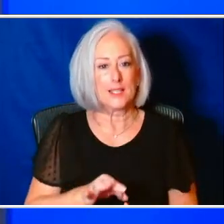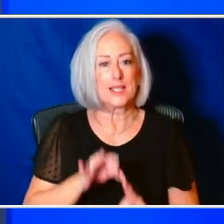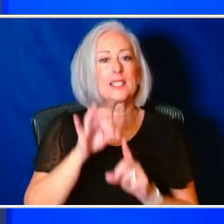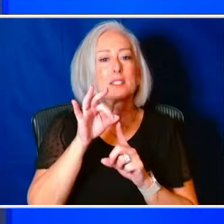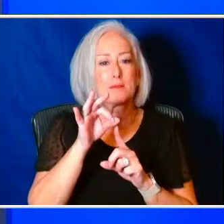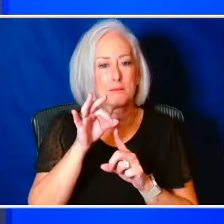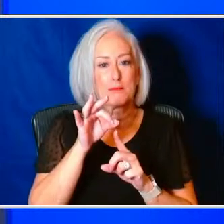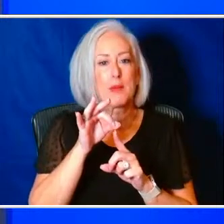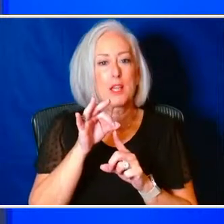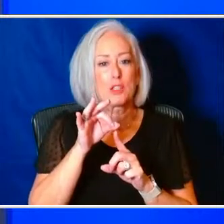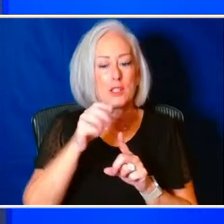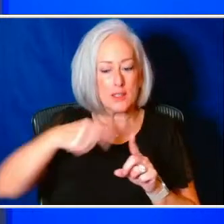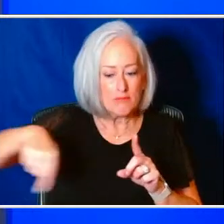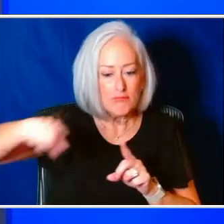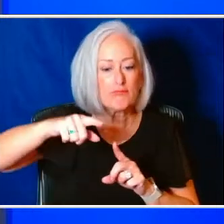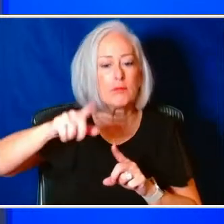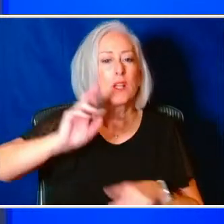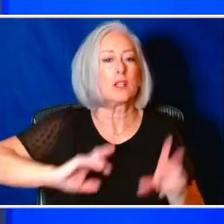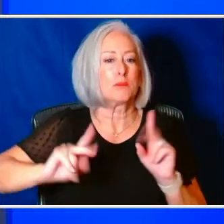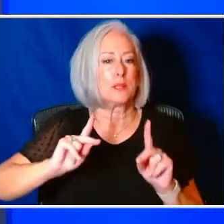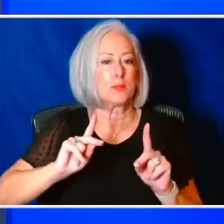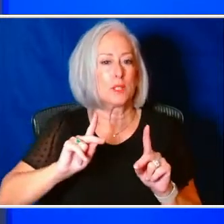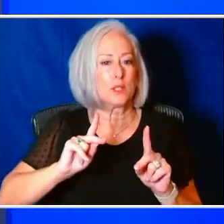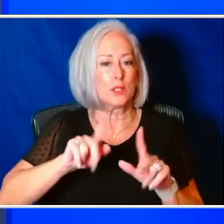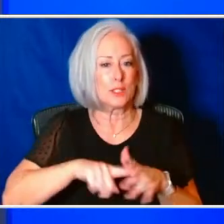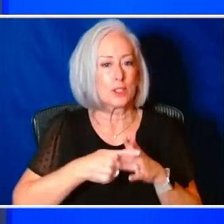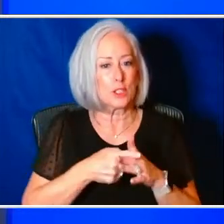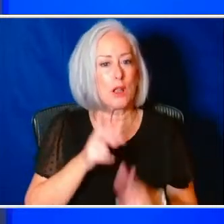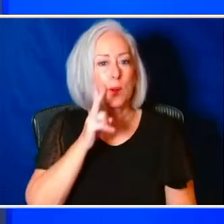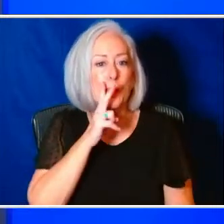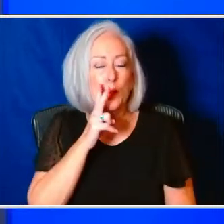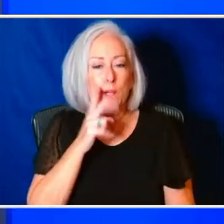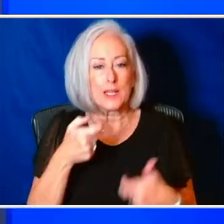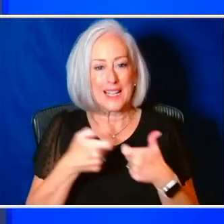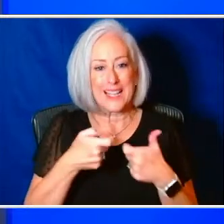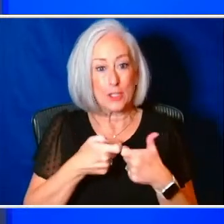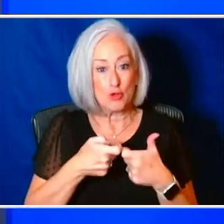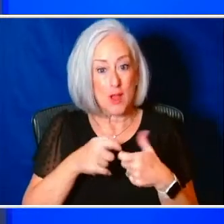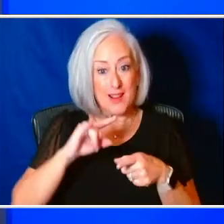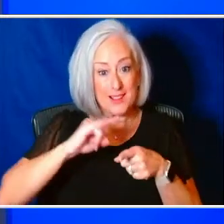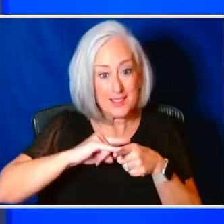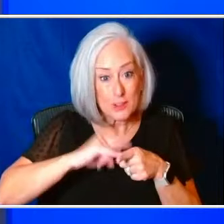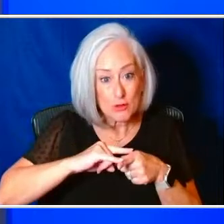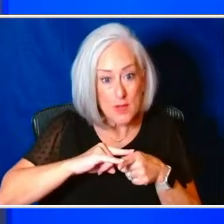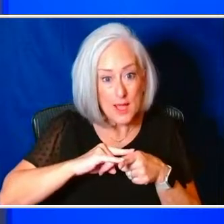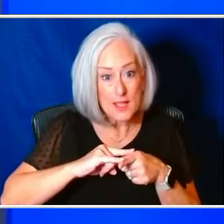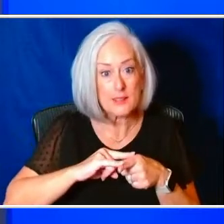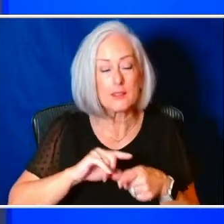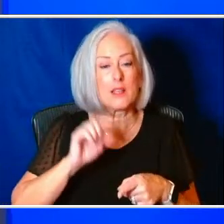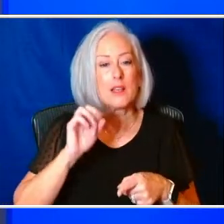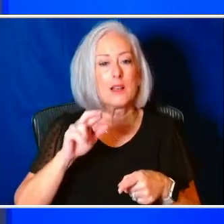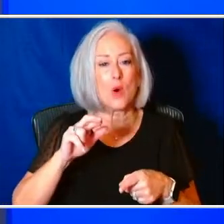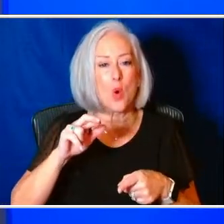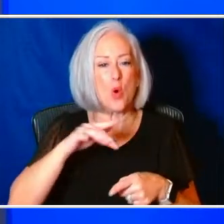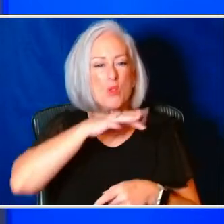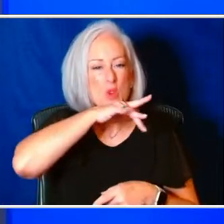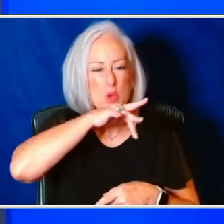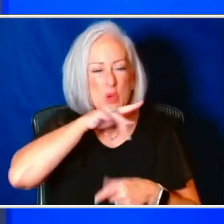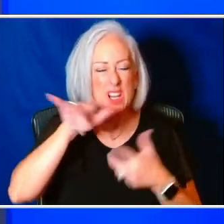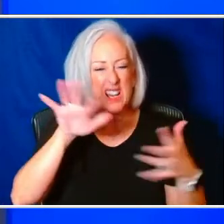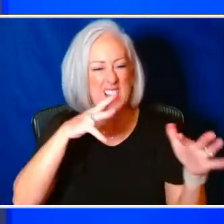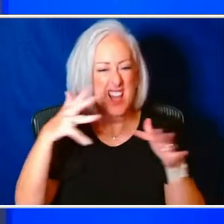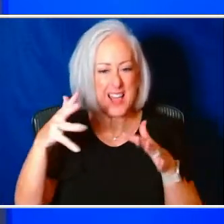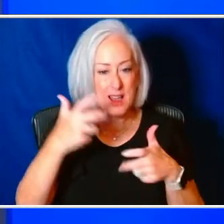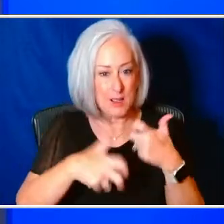maybe starting smoking even earlier with the electronic cigarettes, as well as the current pollution problems is probably causing not just